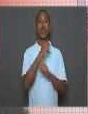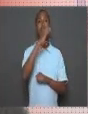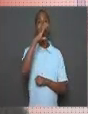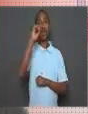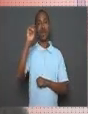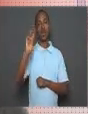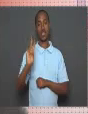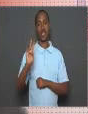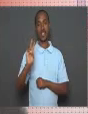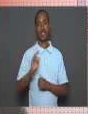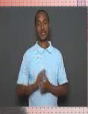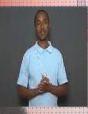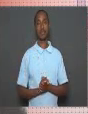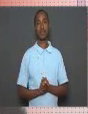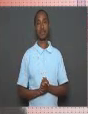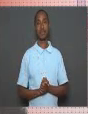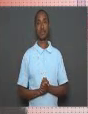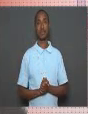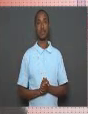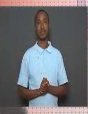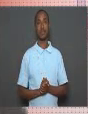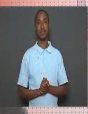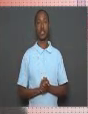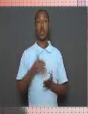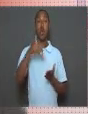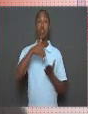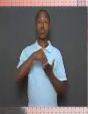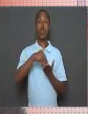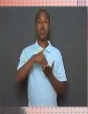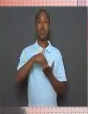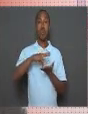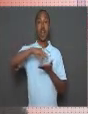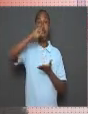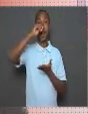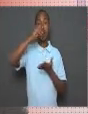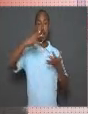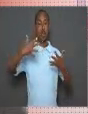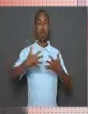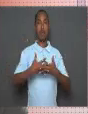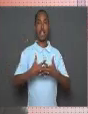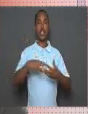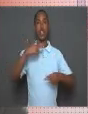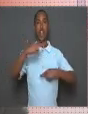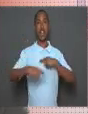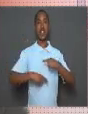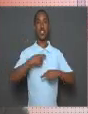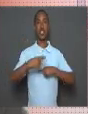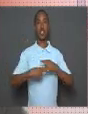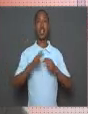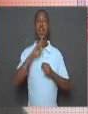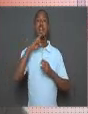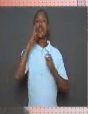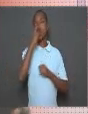carbon dioxide. We also learned that combination reactions